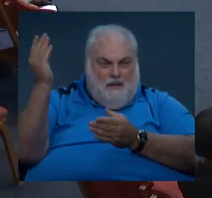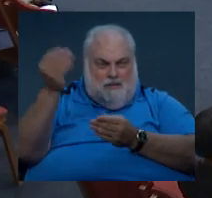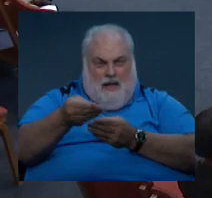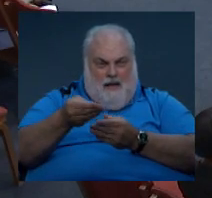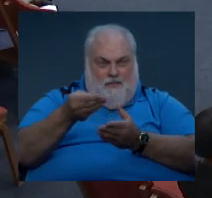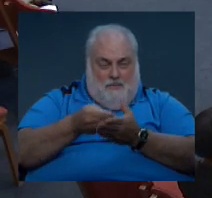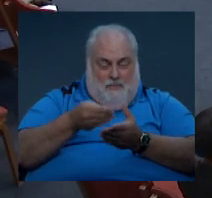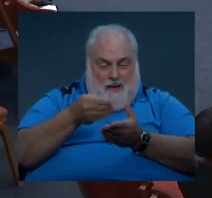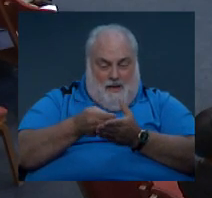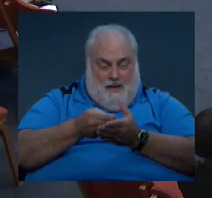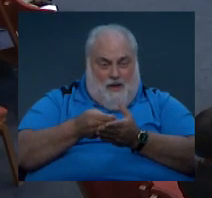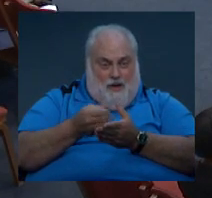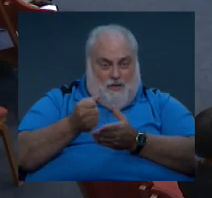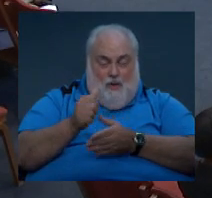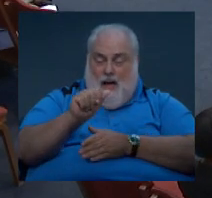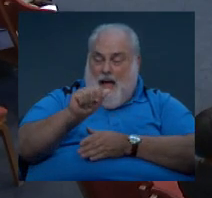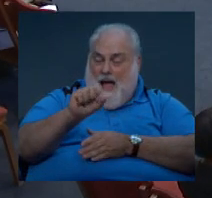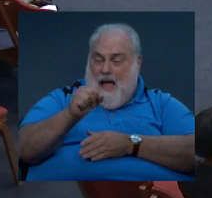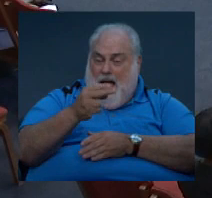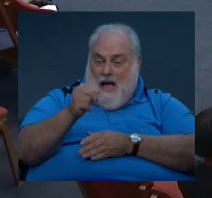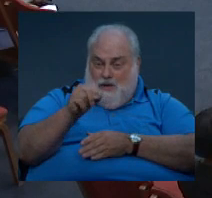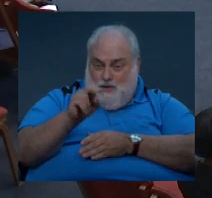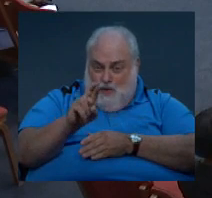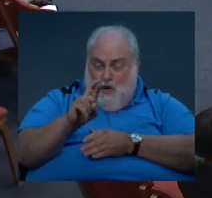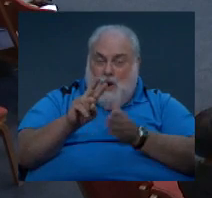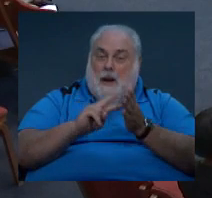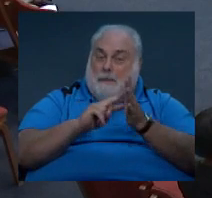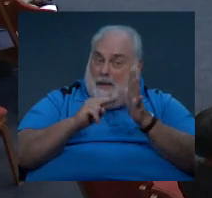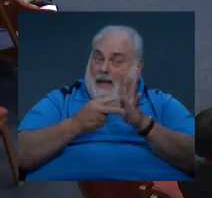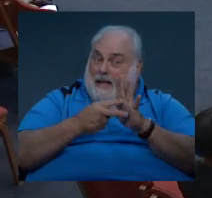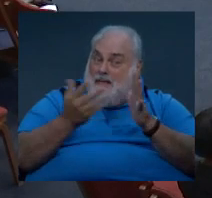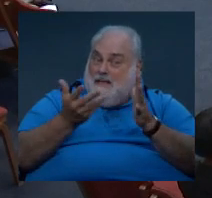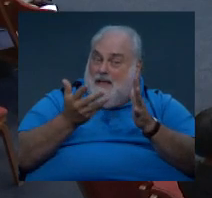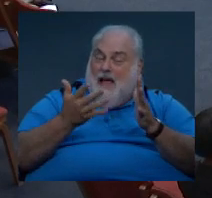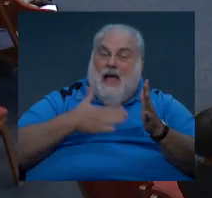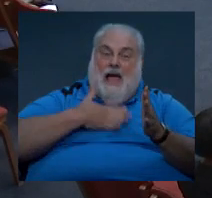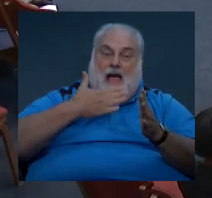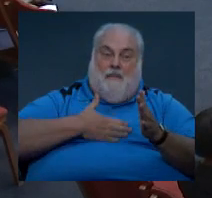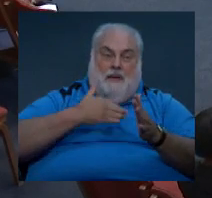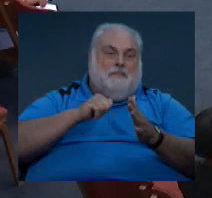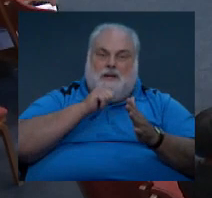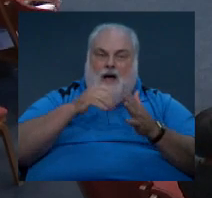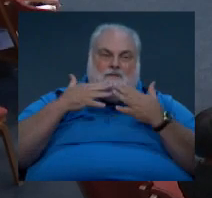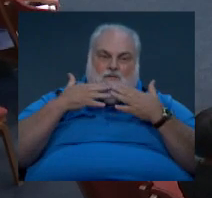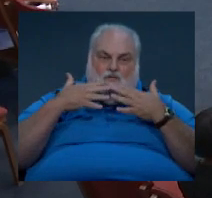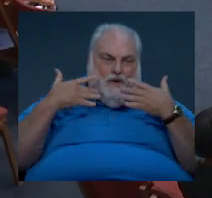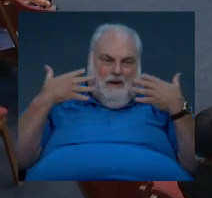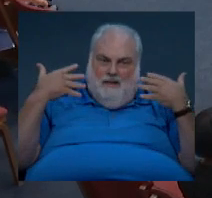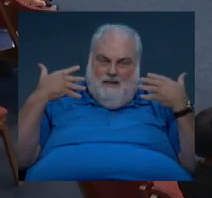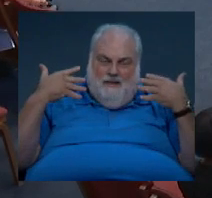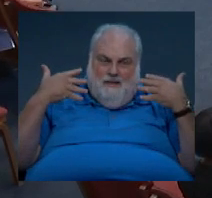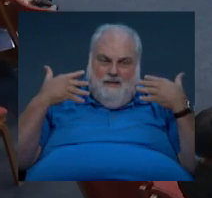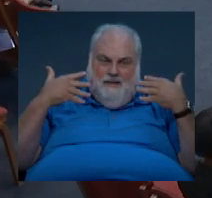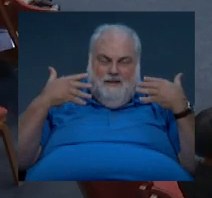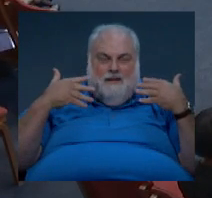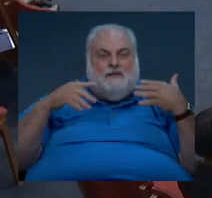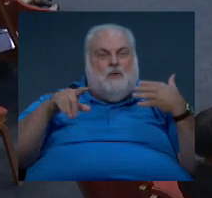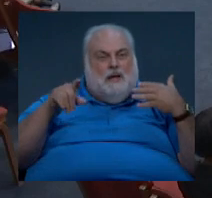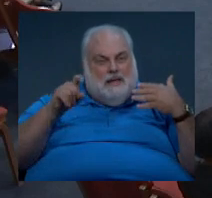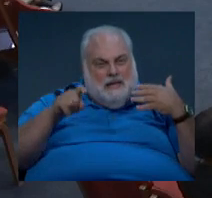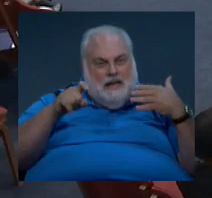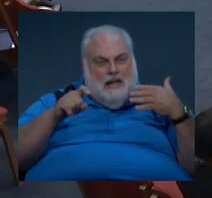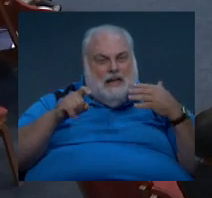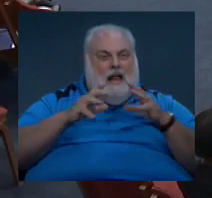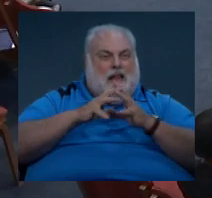money in. So Asher, the name Asher means happy, but it doesn't mean friendly. So we got to have